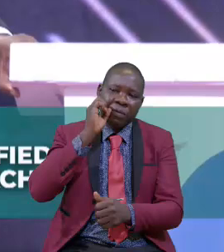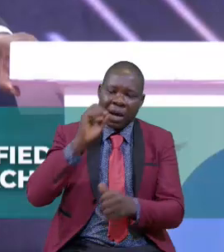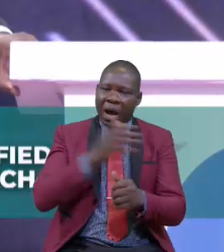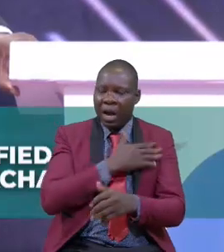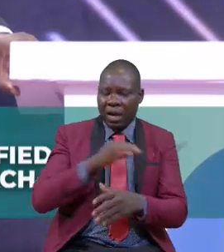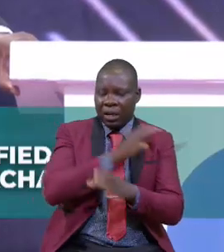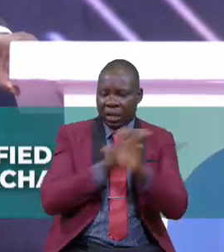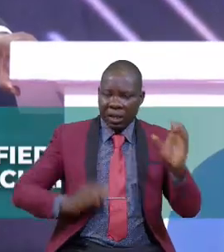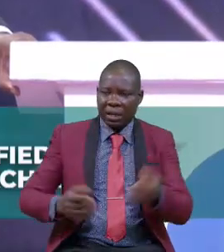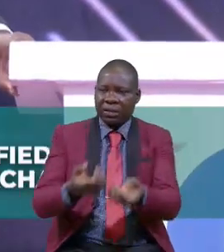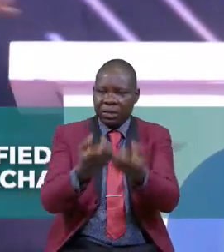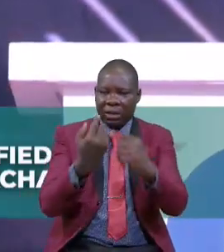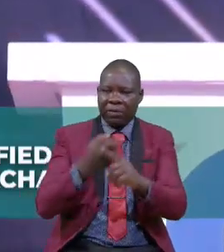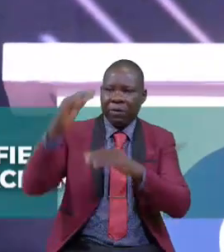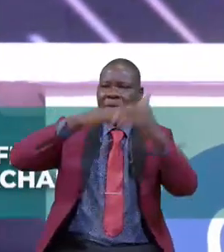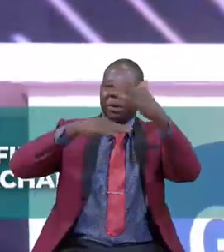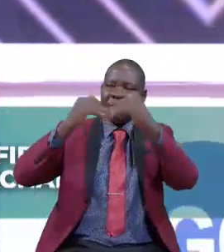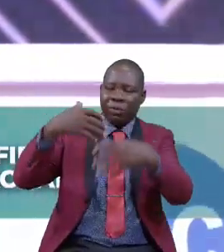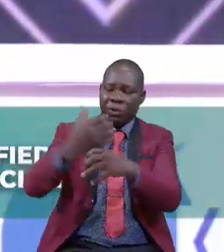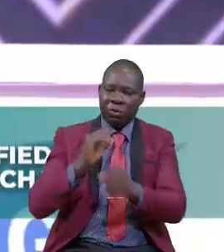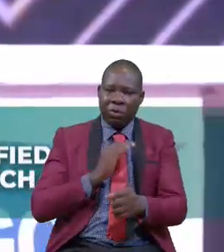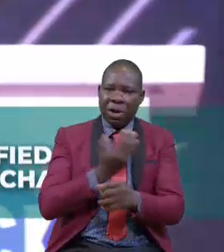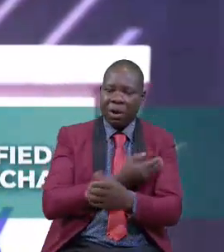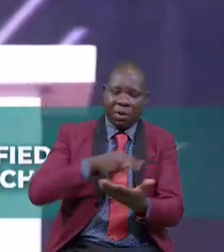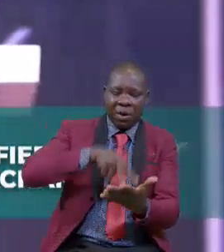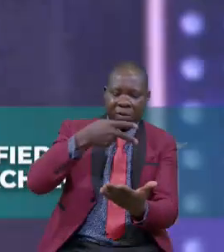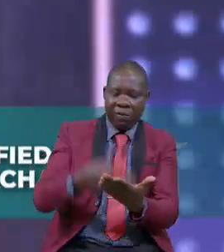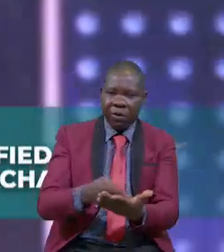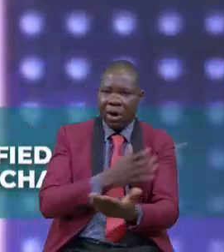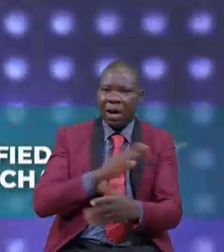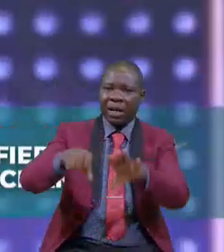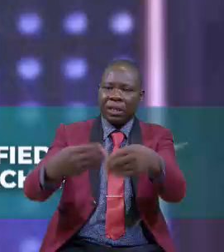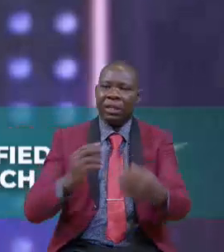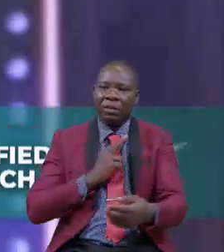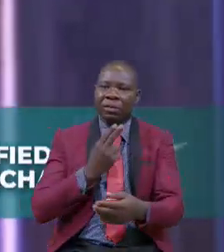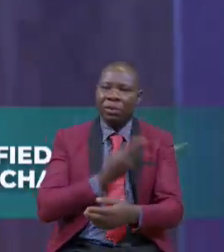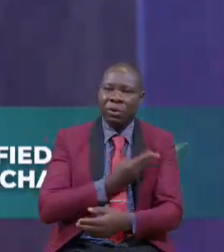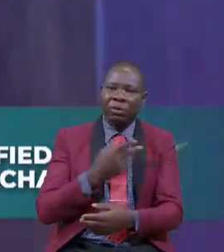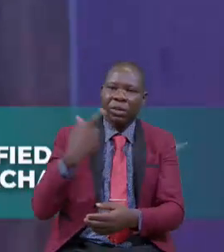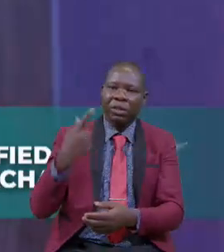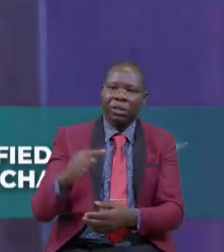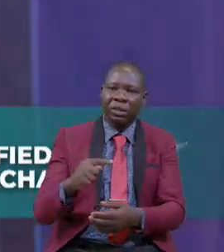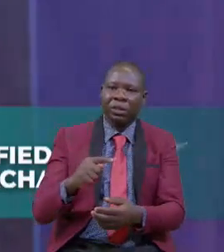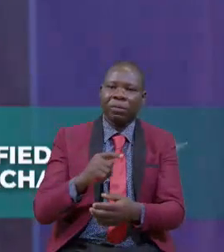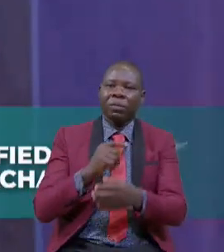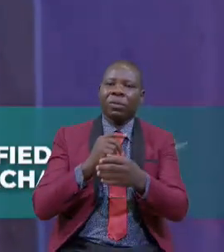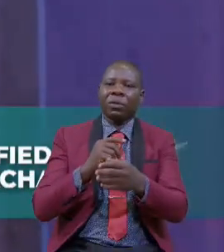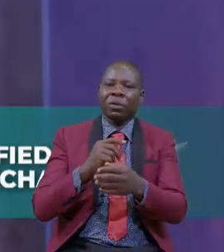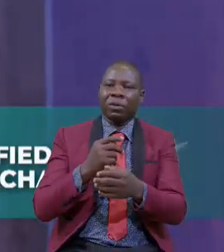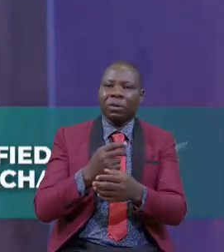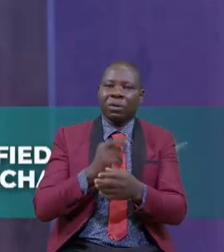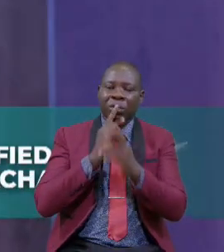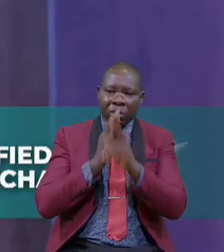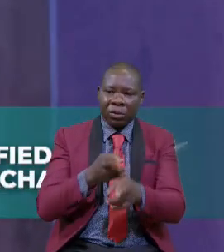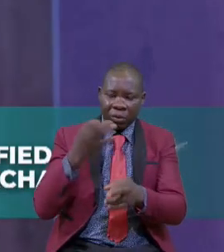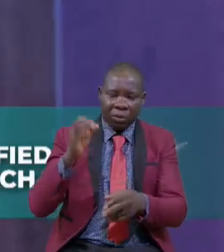and the effect of the fall, and he gave us the result of his exaltation. He's